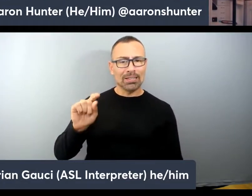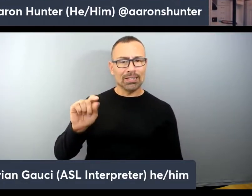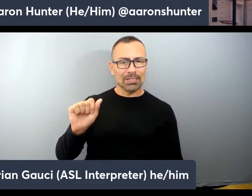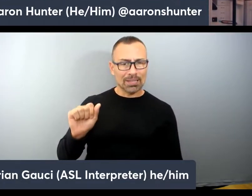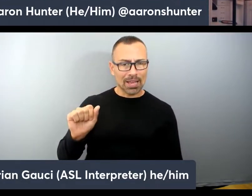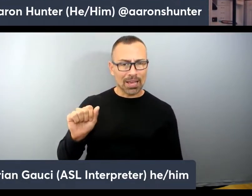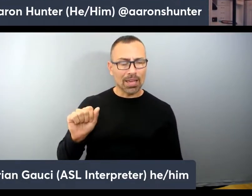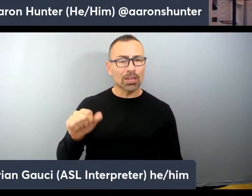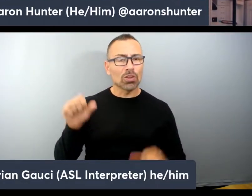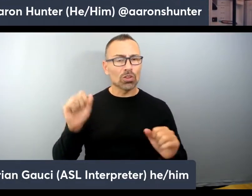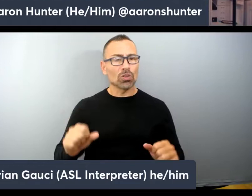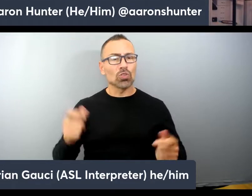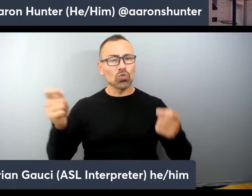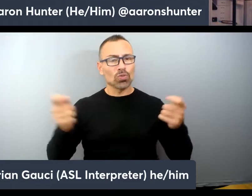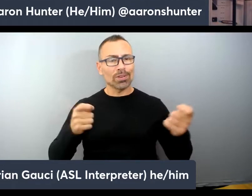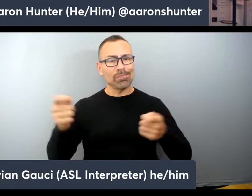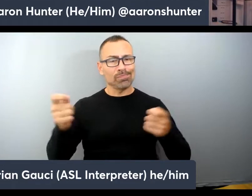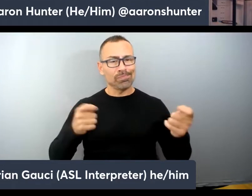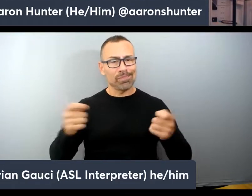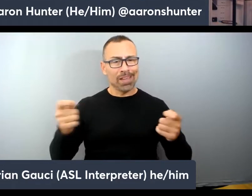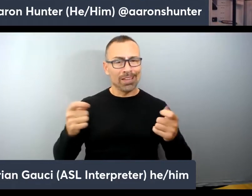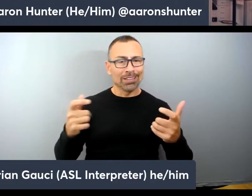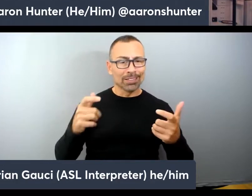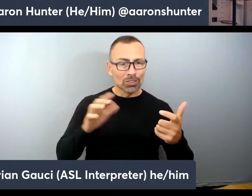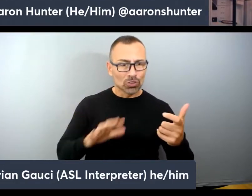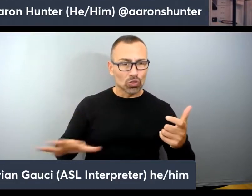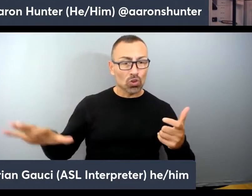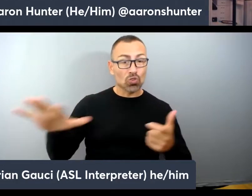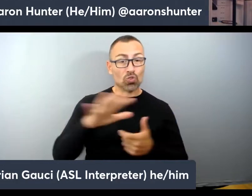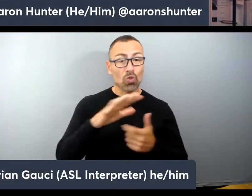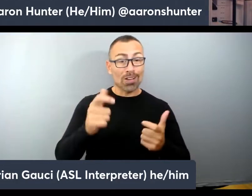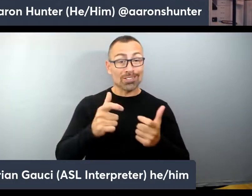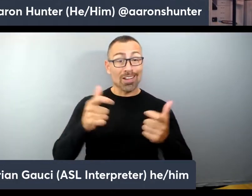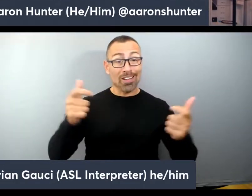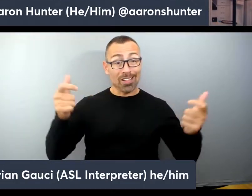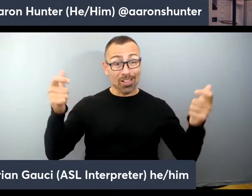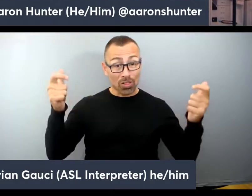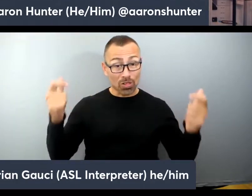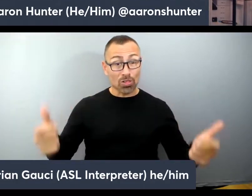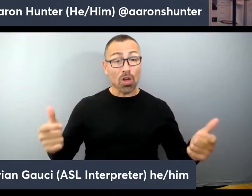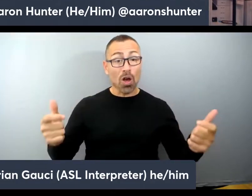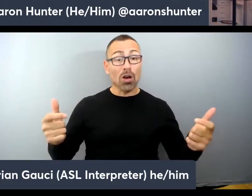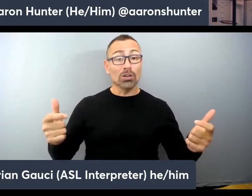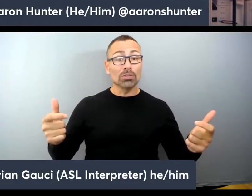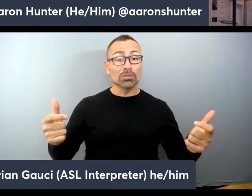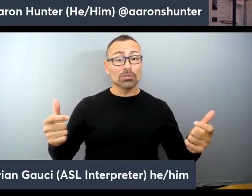featured organization that has potentially dozens?